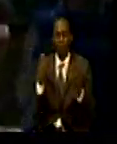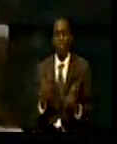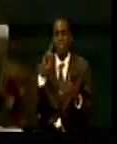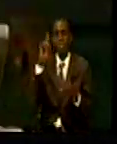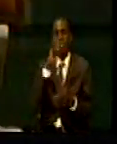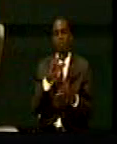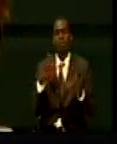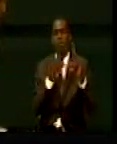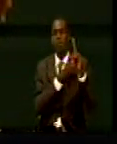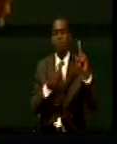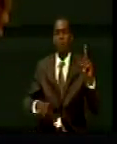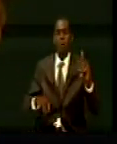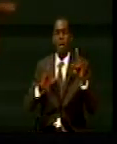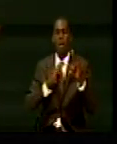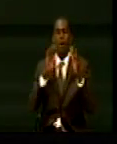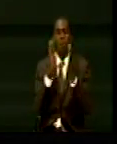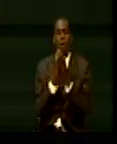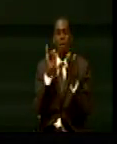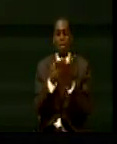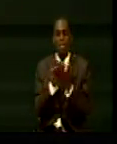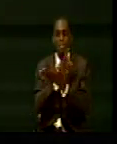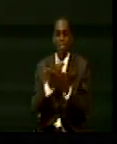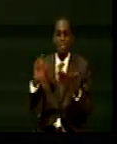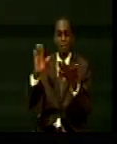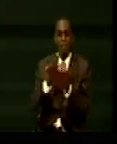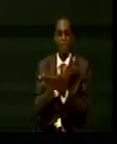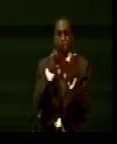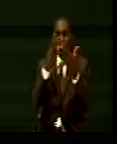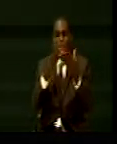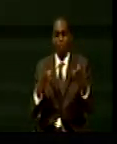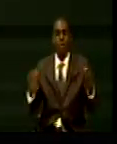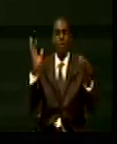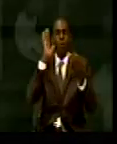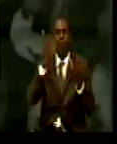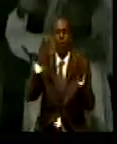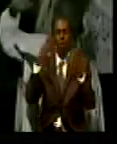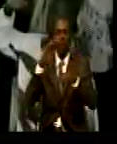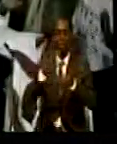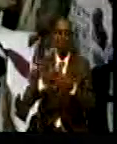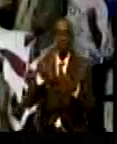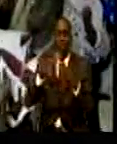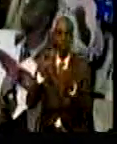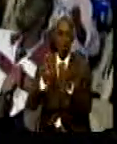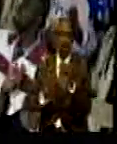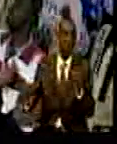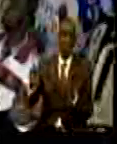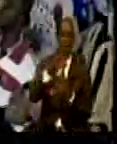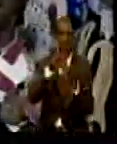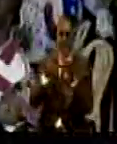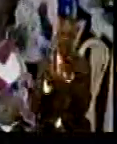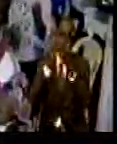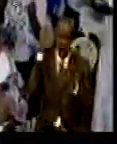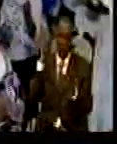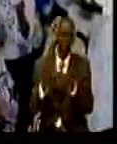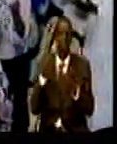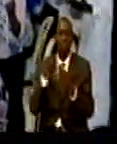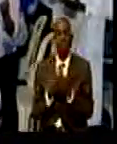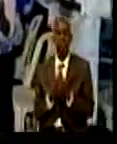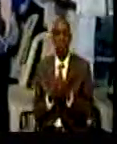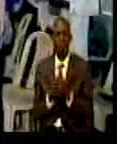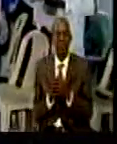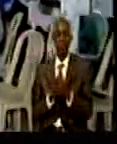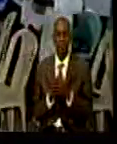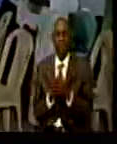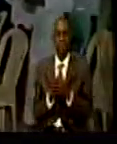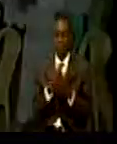that divine solution will come to everyone in Jesus' name. Blind